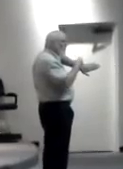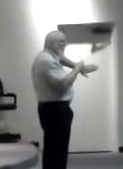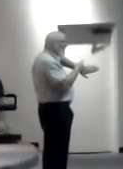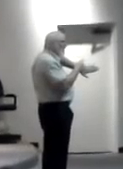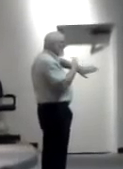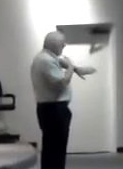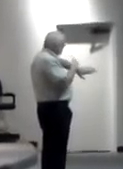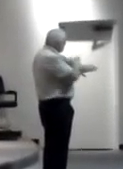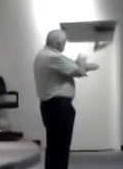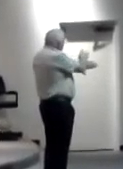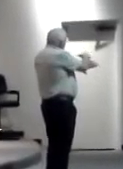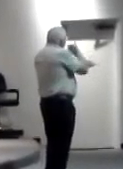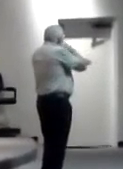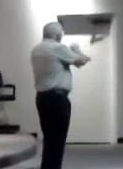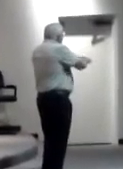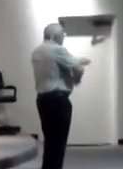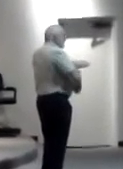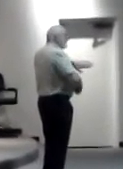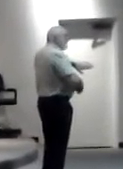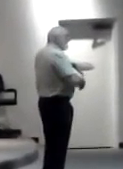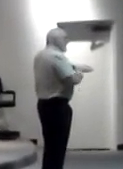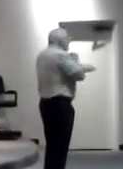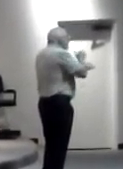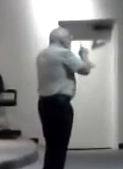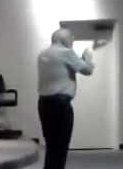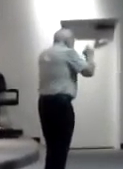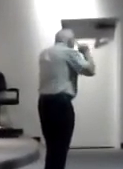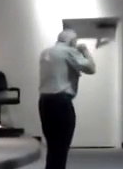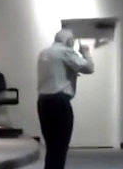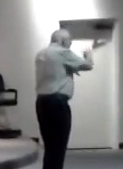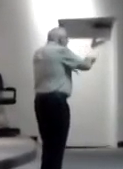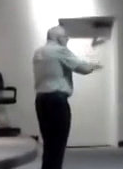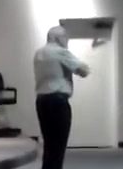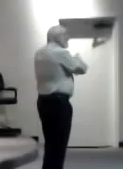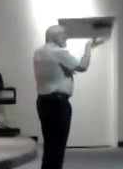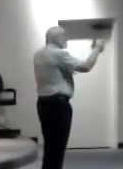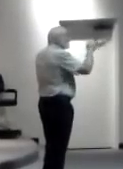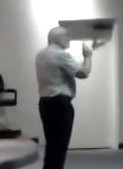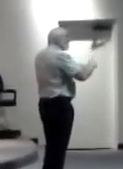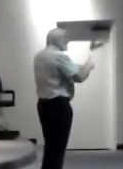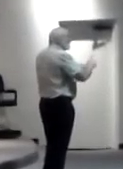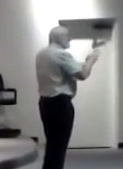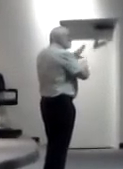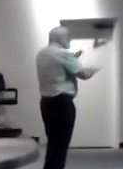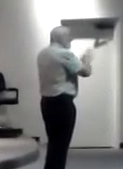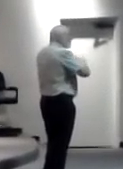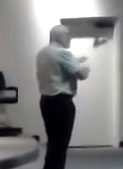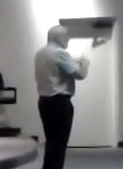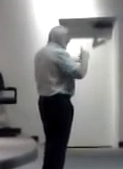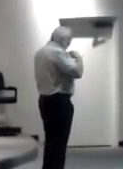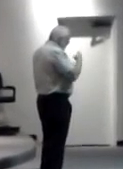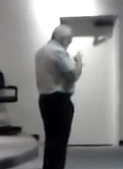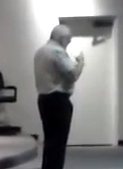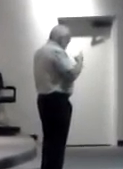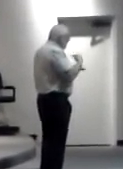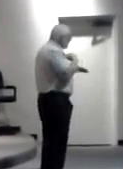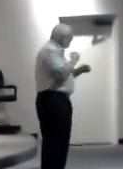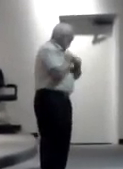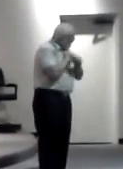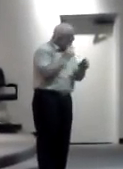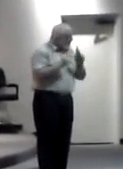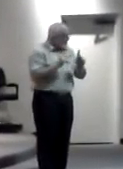Okay? I don't need to hear about somebody else's dirty laundry. If you want to tell me that you love somebody,